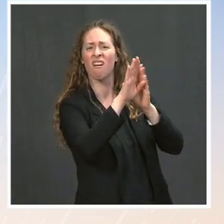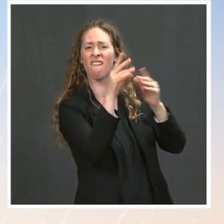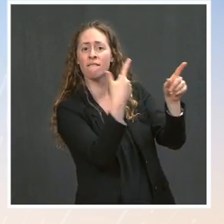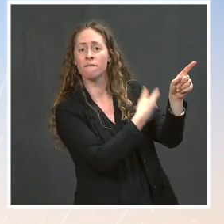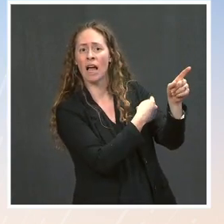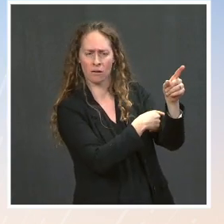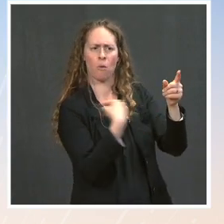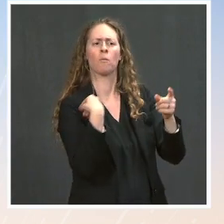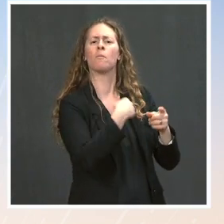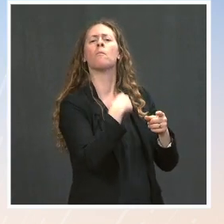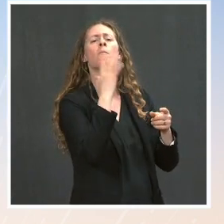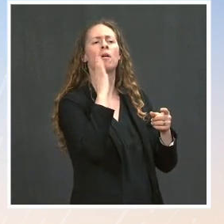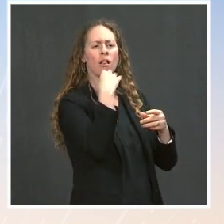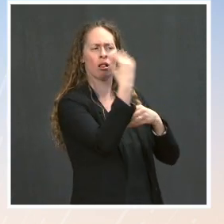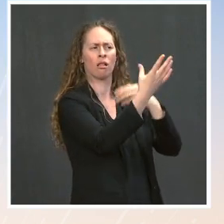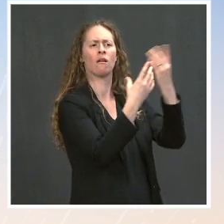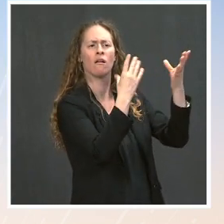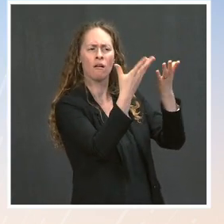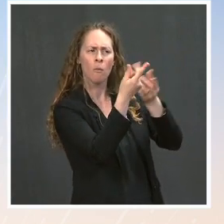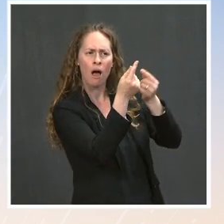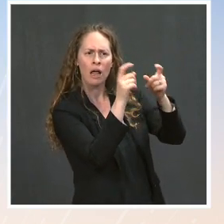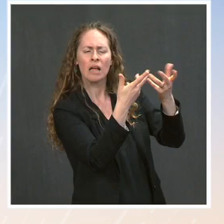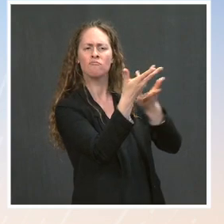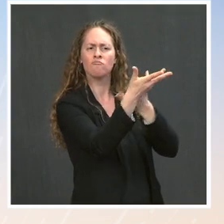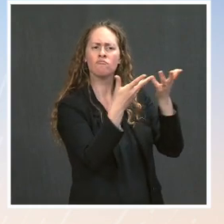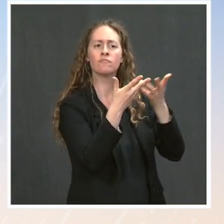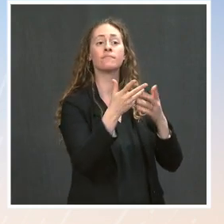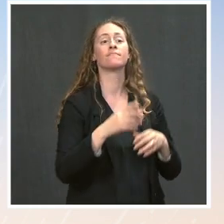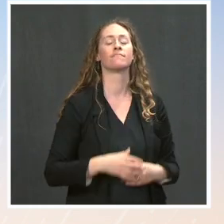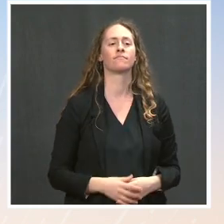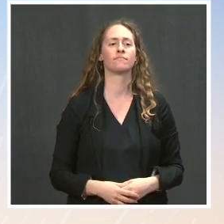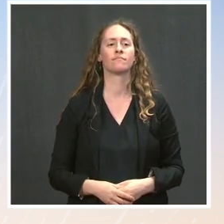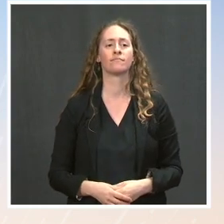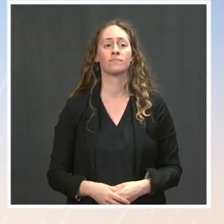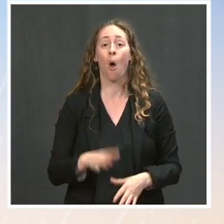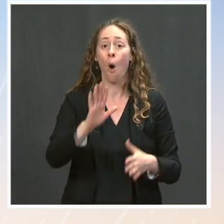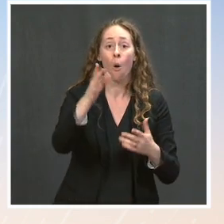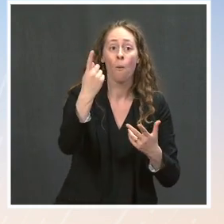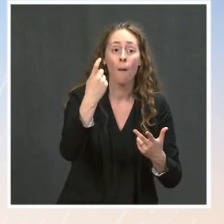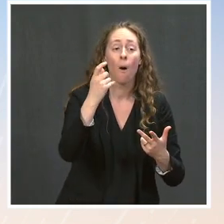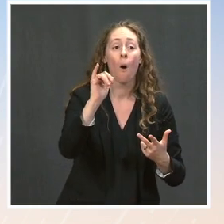level. Okay. Andrea. Oh, sorry. Oh, did you have one more? Go ahead. One more.